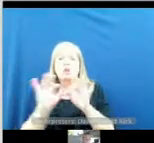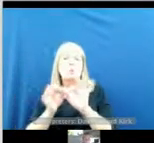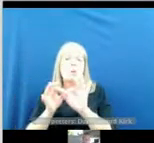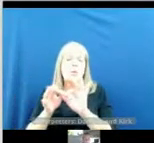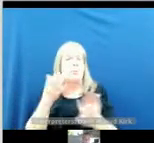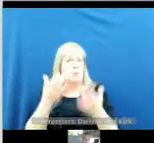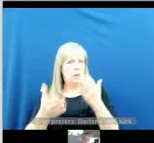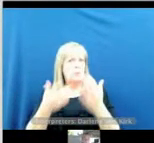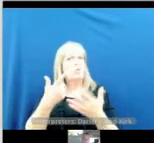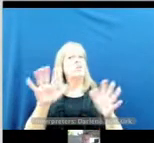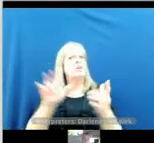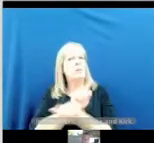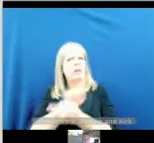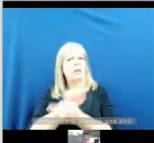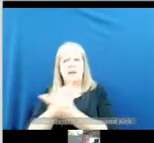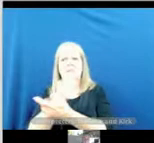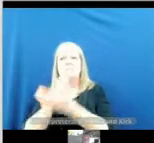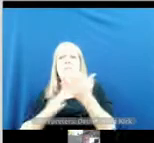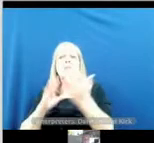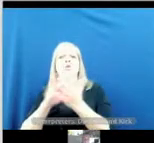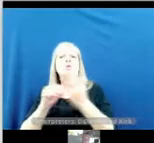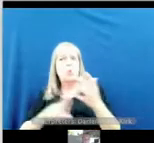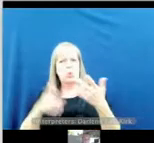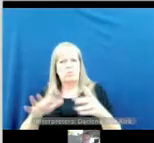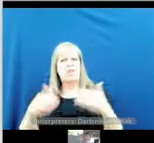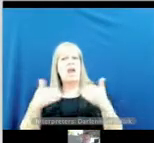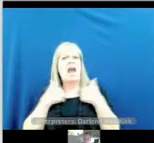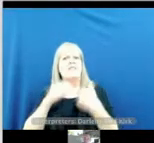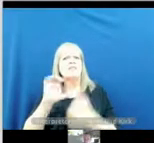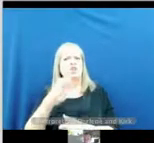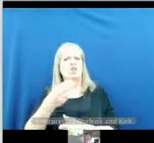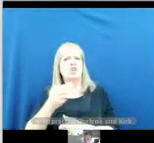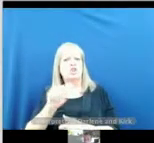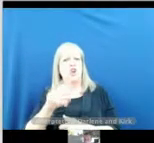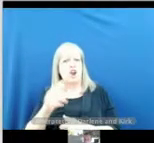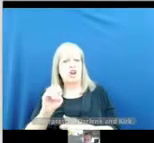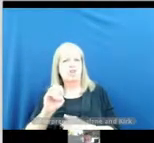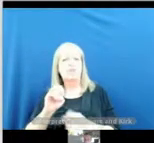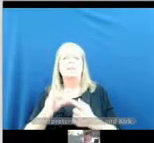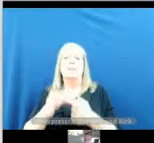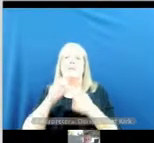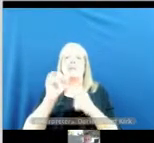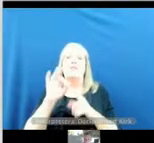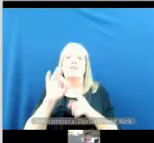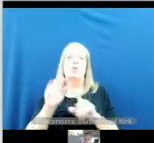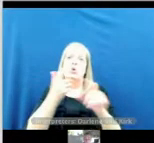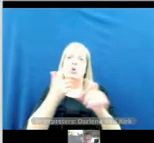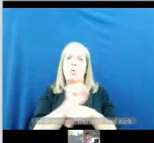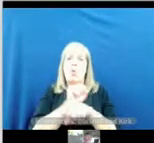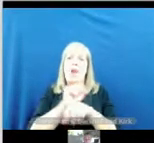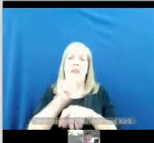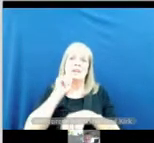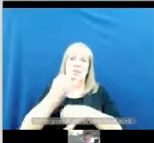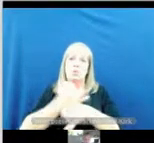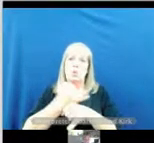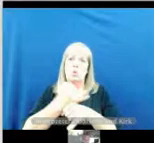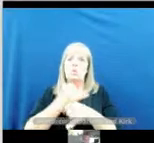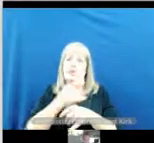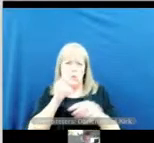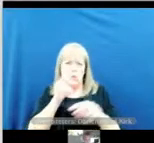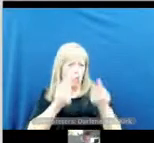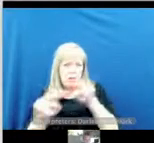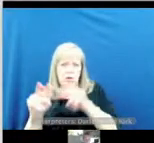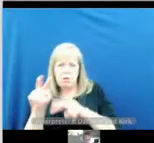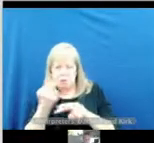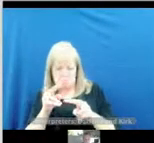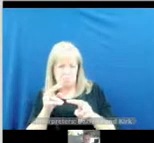could have come across a student who has CHARD syndrome, especially if you work in the schools for the deaf. You look around there, and